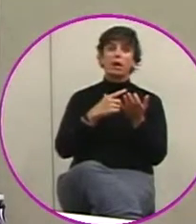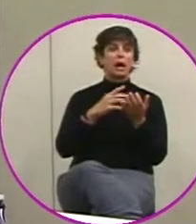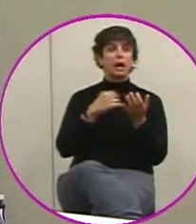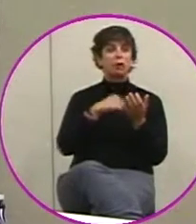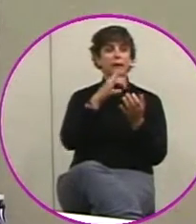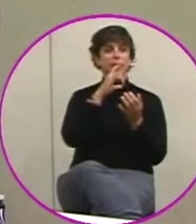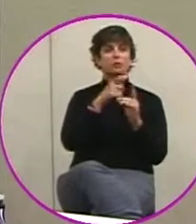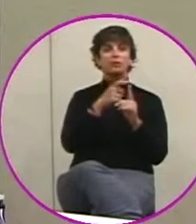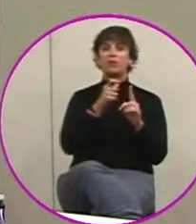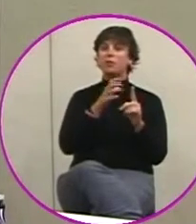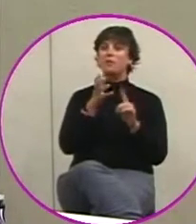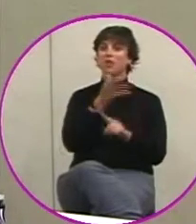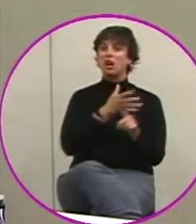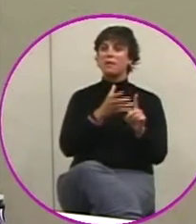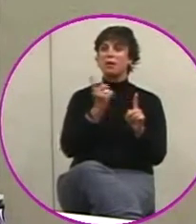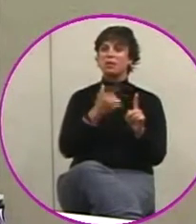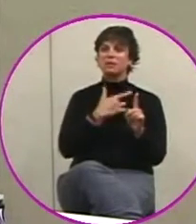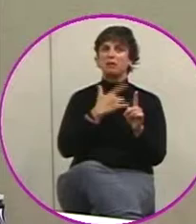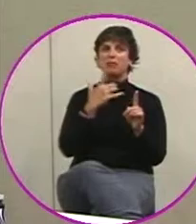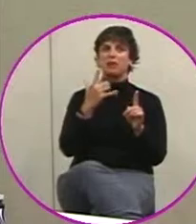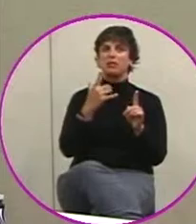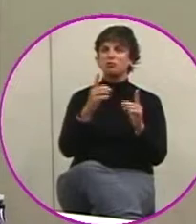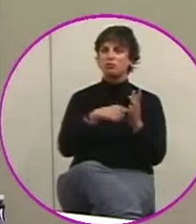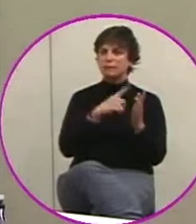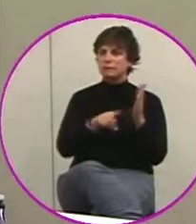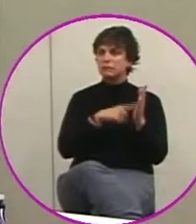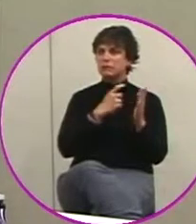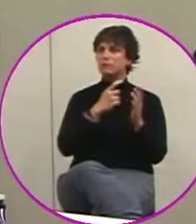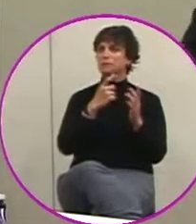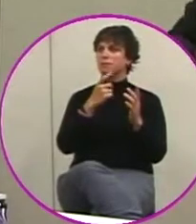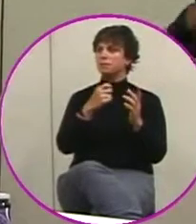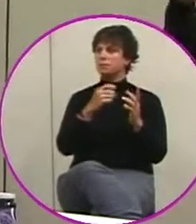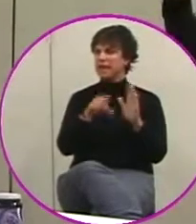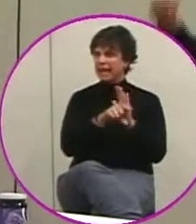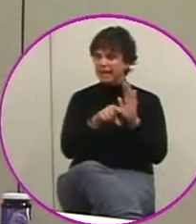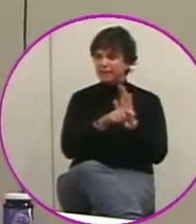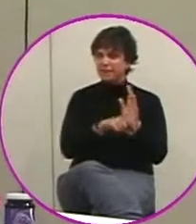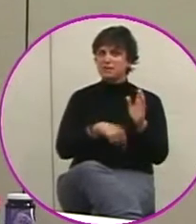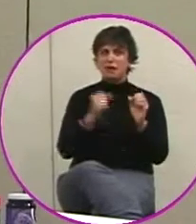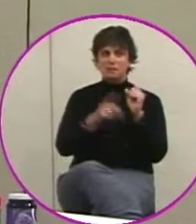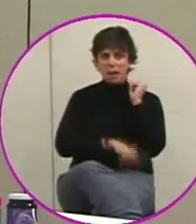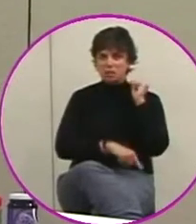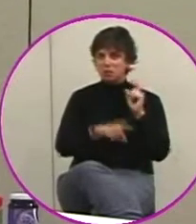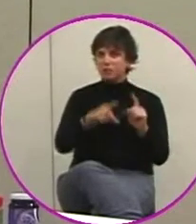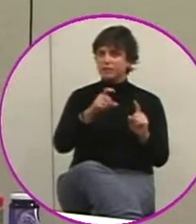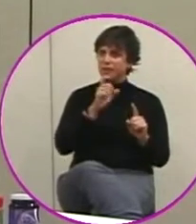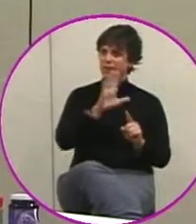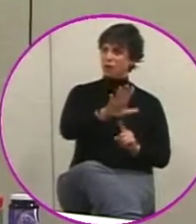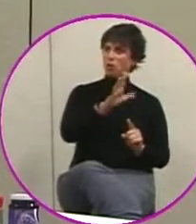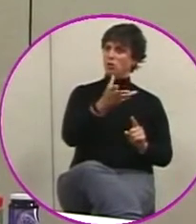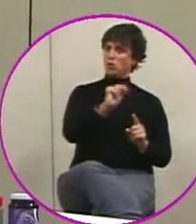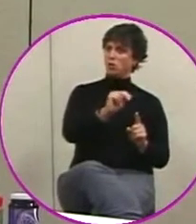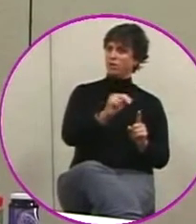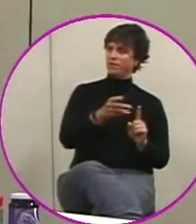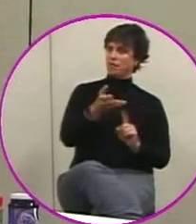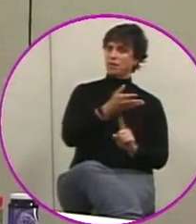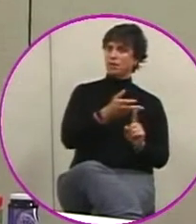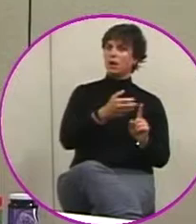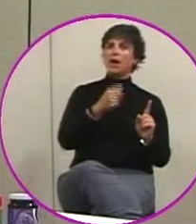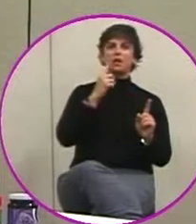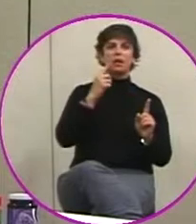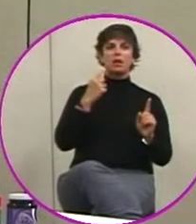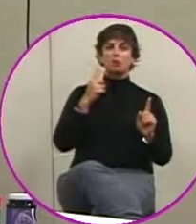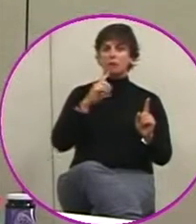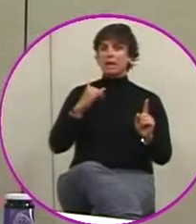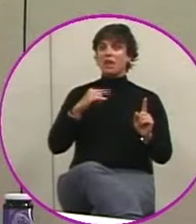from environments where they're hearing a lot of corrective, a lot of criticism, a lot of negatives, a lot of punishment, I think we really are going to